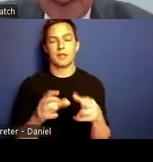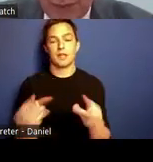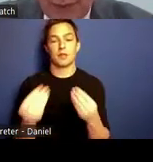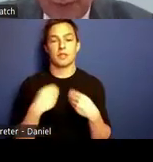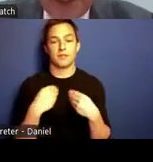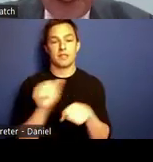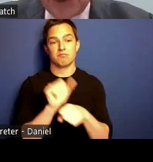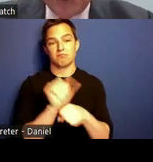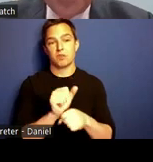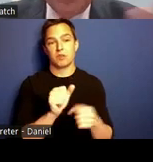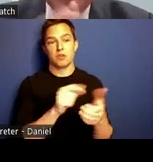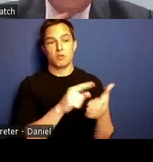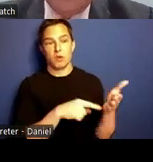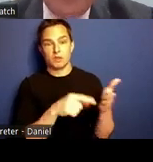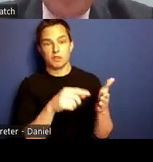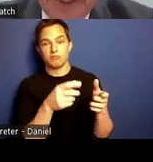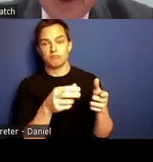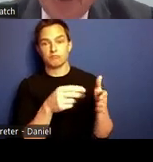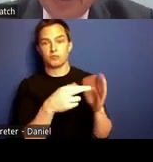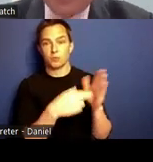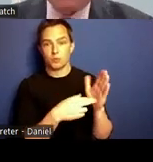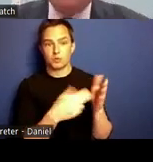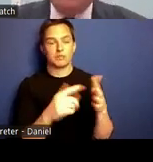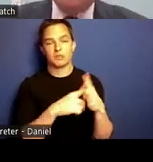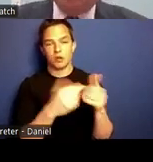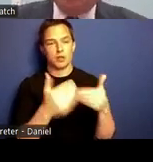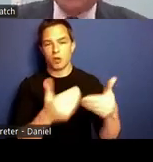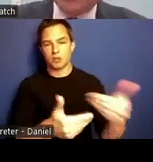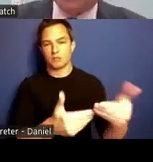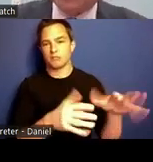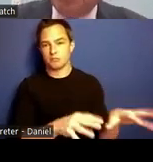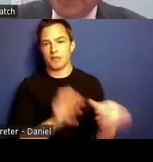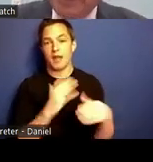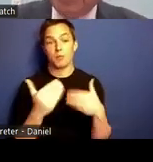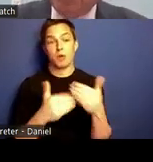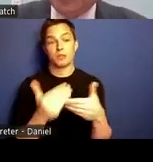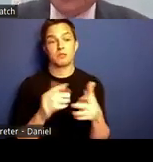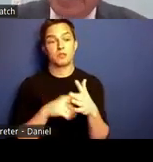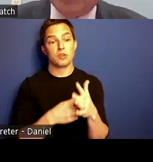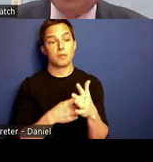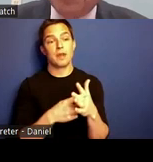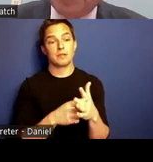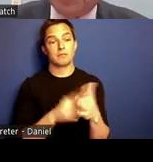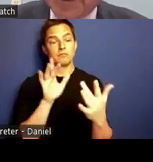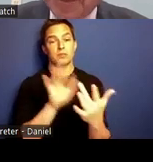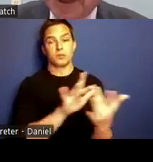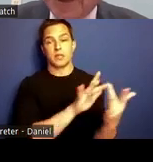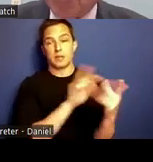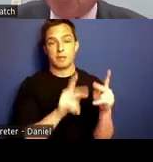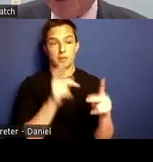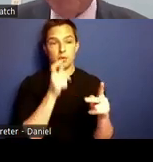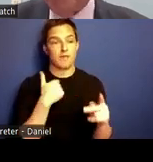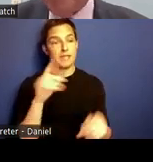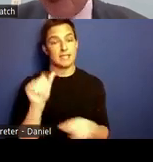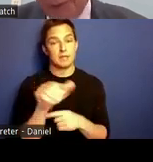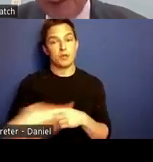what is this? Write a regulation, do something. And it began the process. And our process began by reaching out to people with disabilities